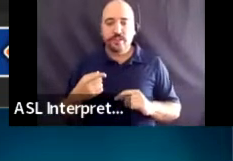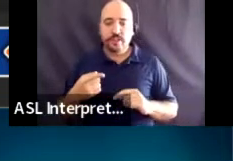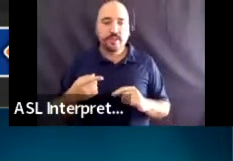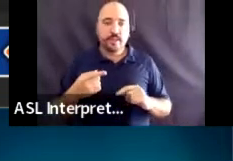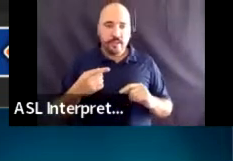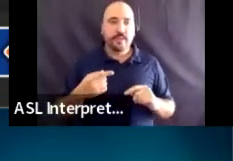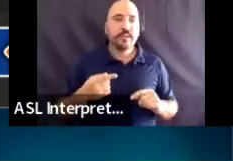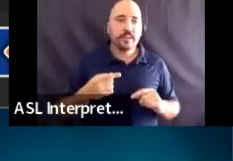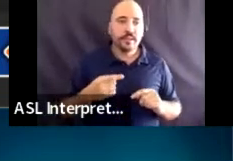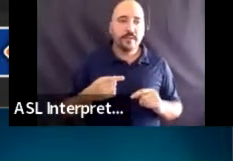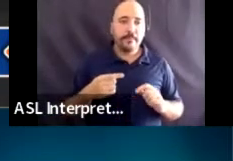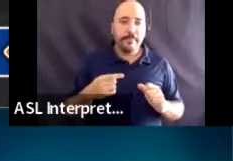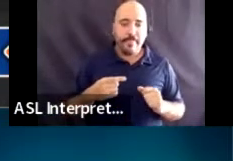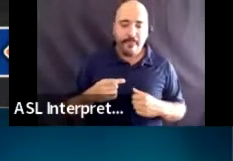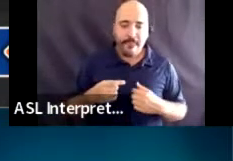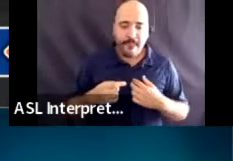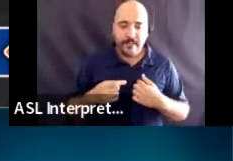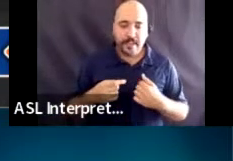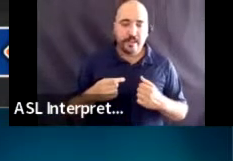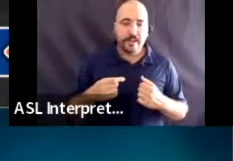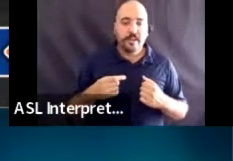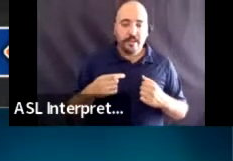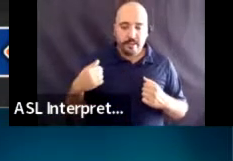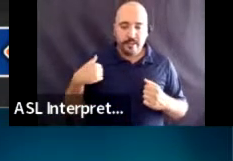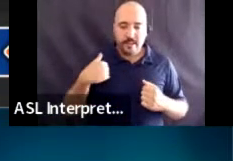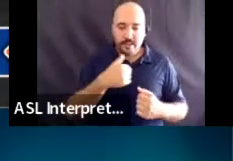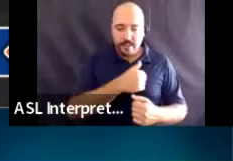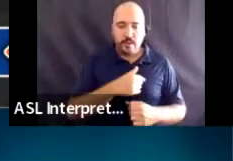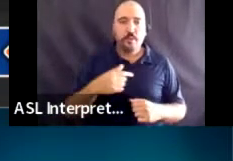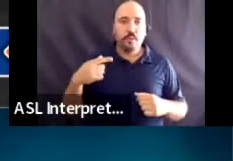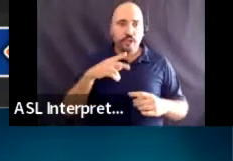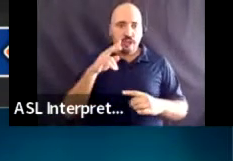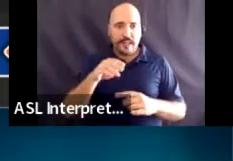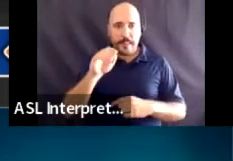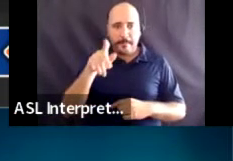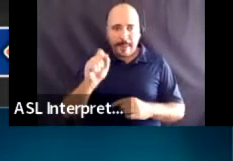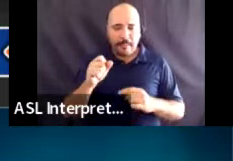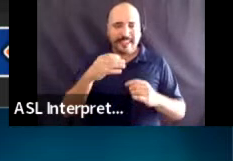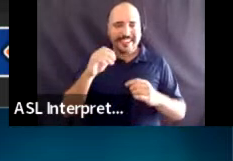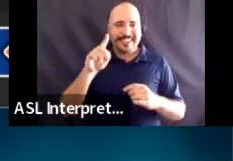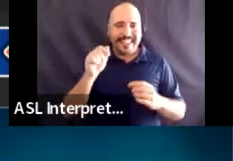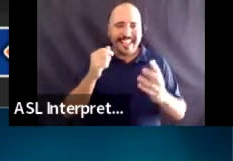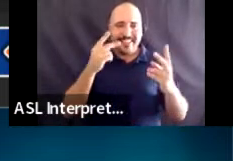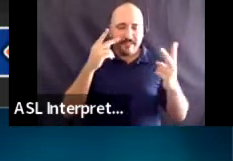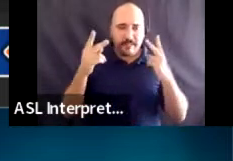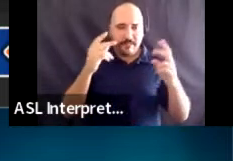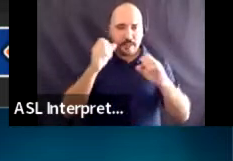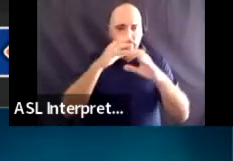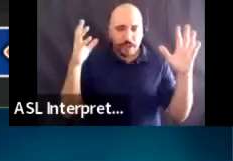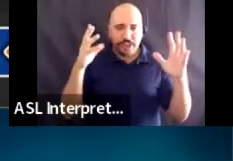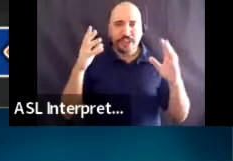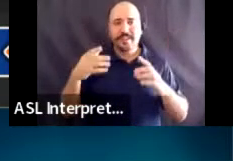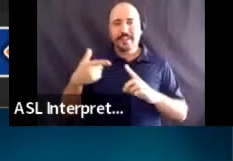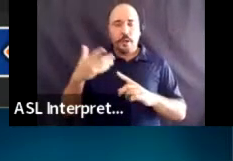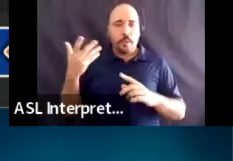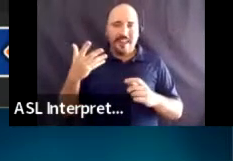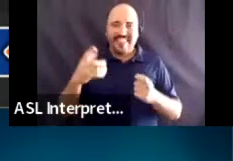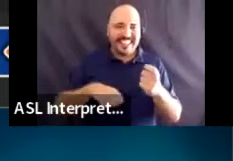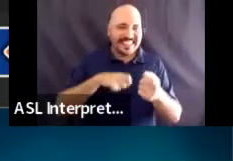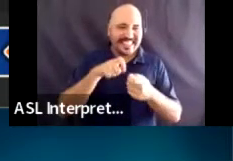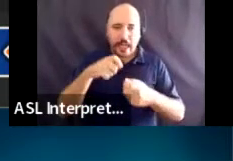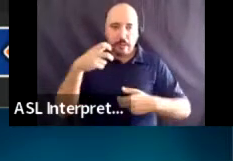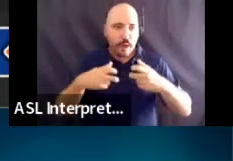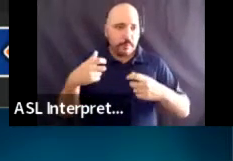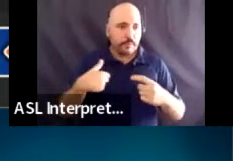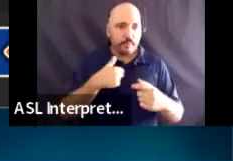First, actually, no, we're going to define the problem. So when we're looking at maps and data visualizations, what is the exact problem that